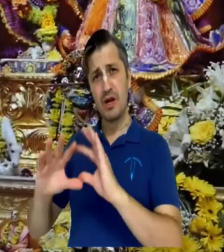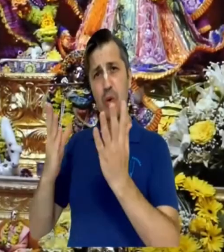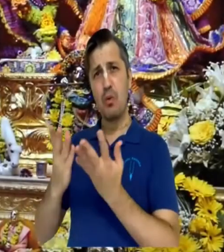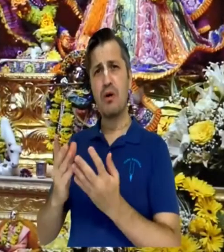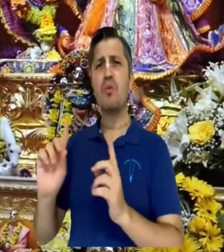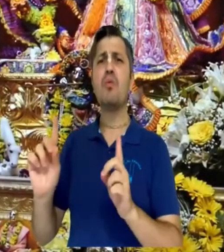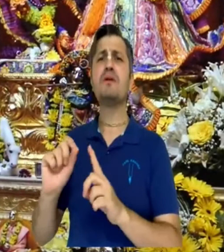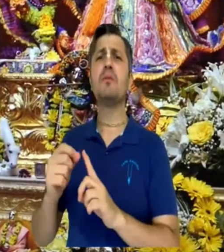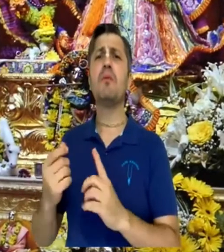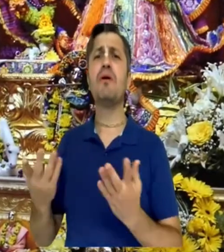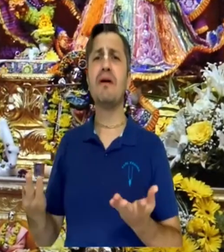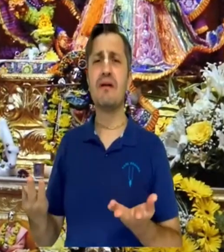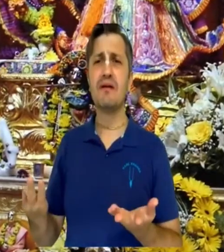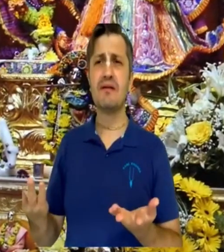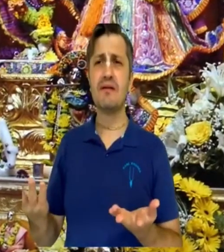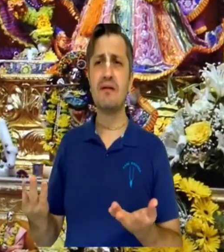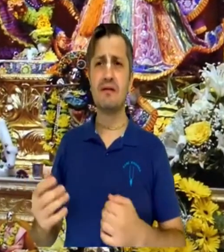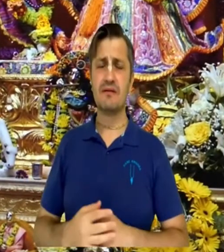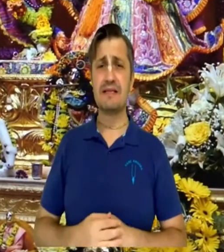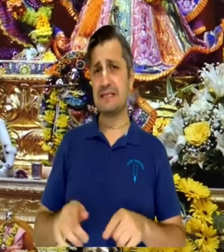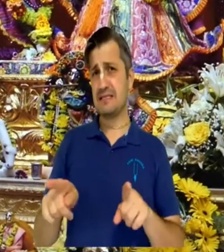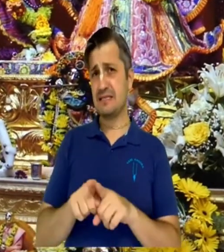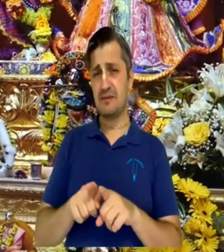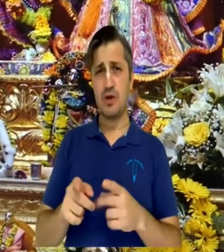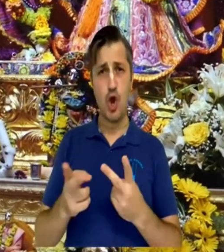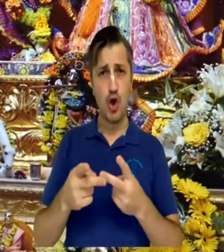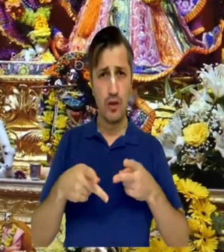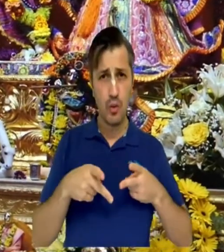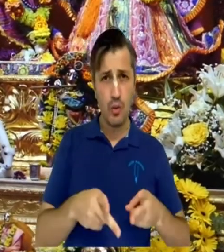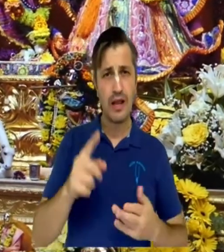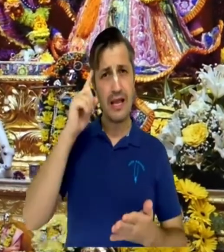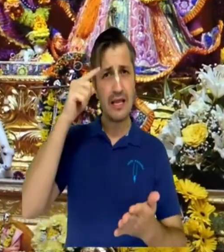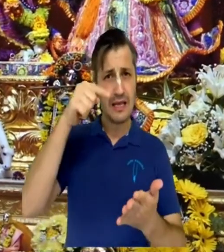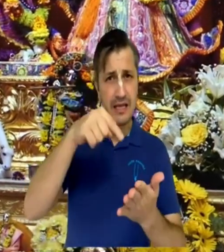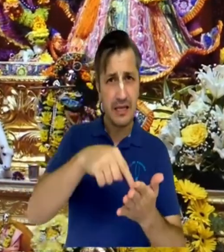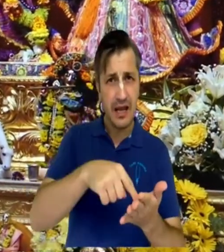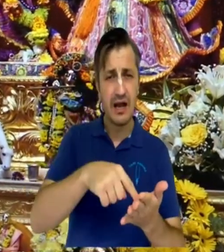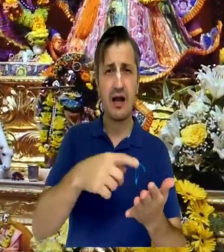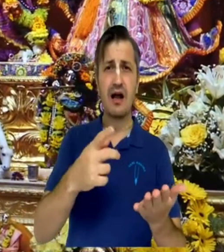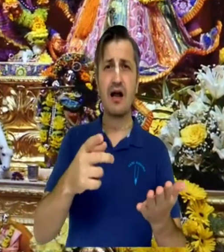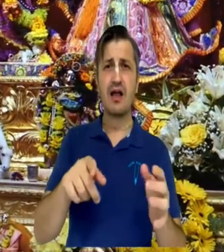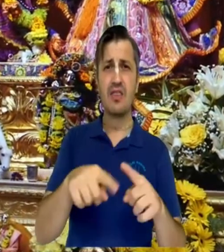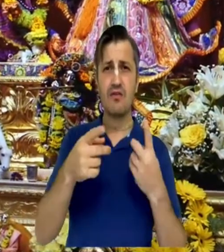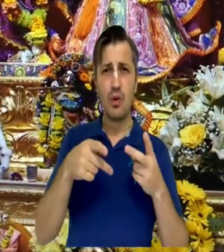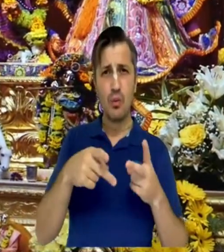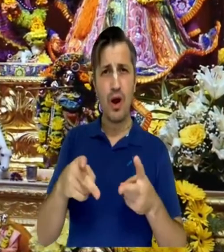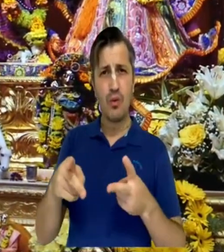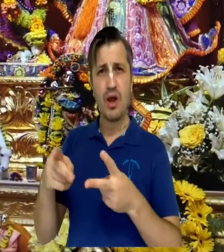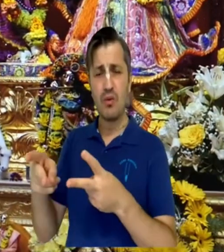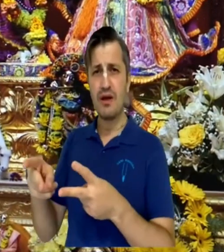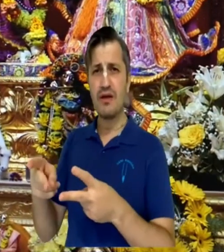approach, the same point. And so for whatever tradition we come or